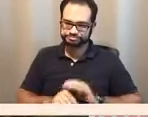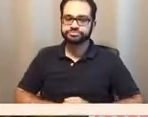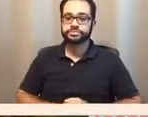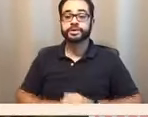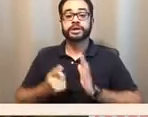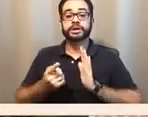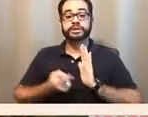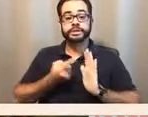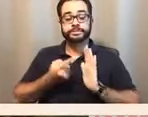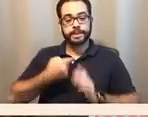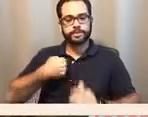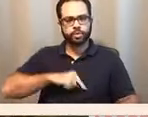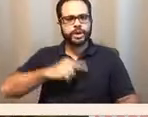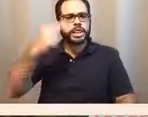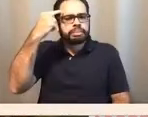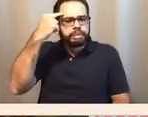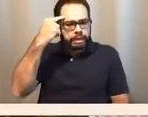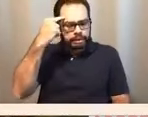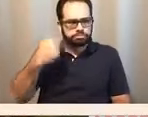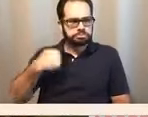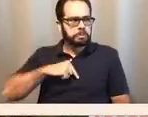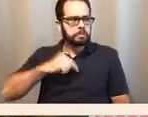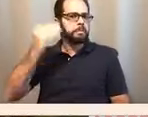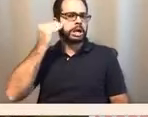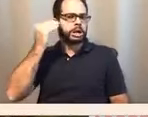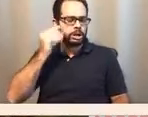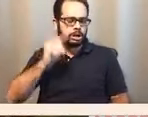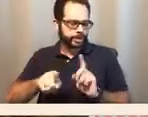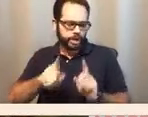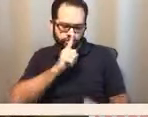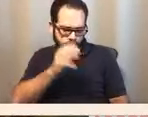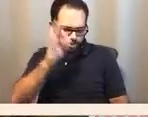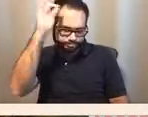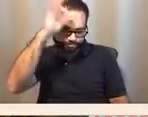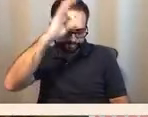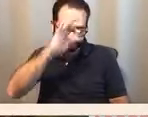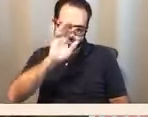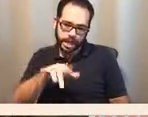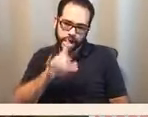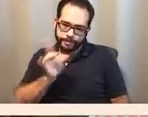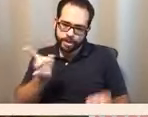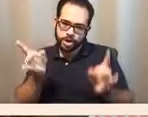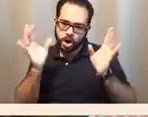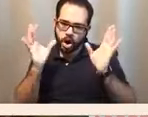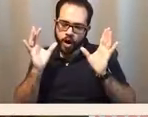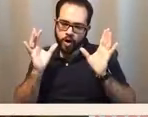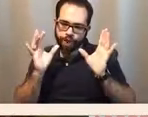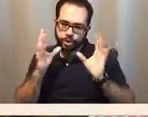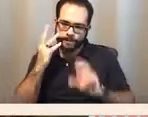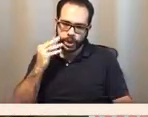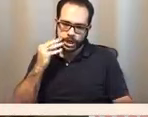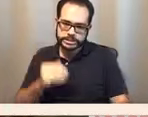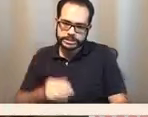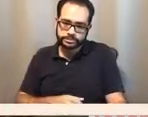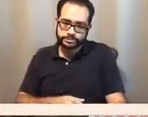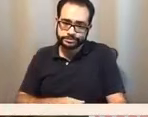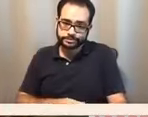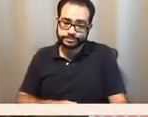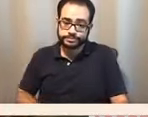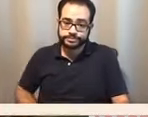think we know, but we don't know, and that can be a terrible state to be in.